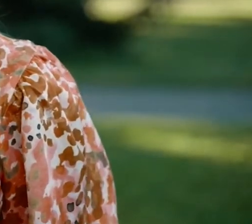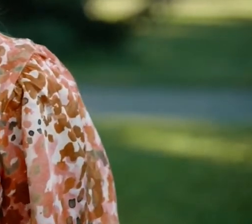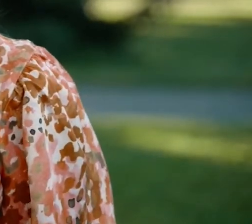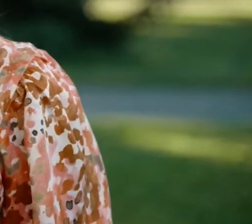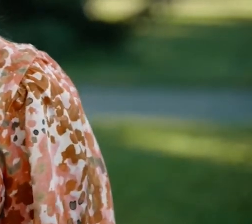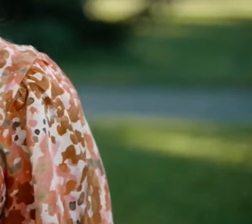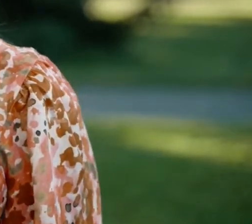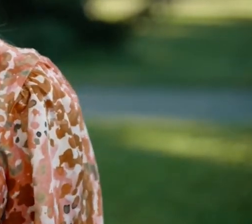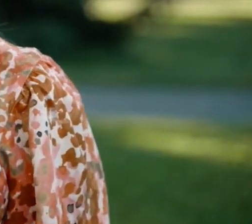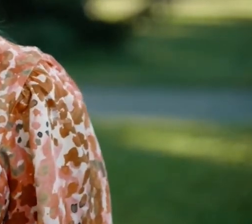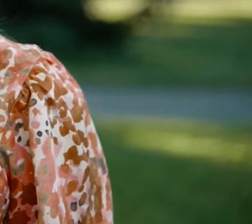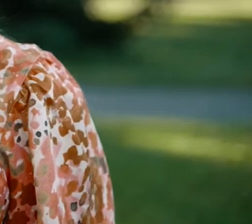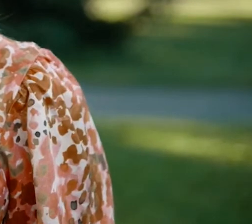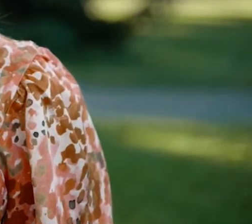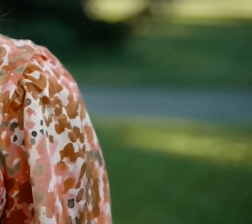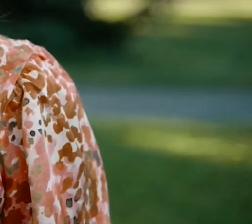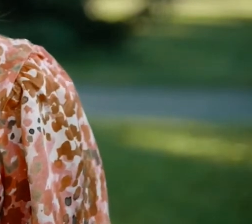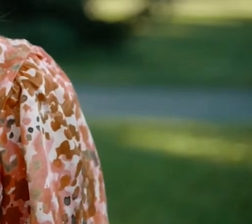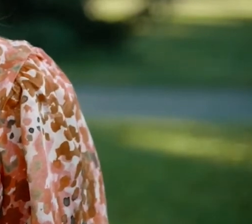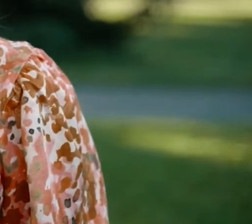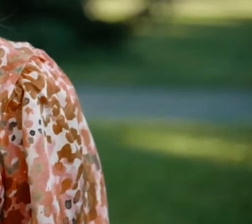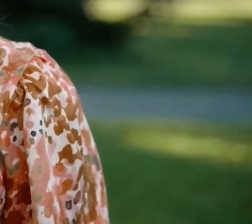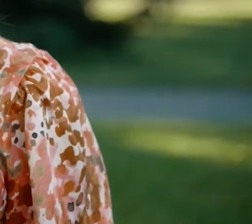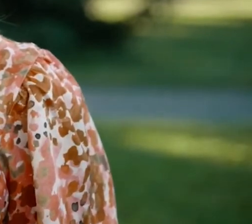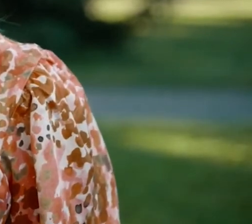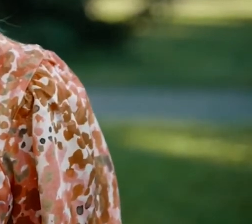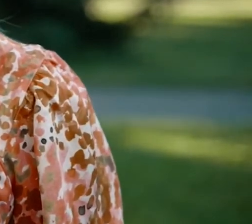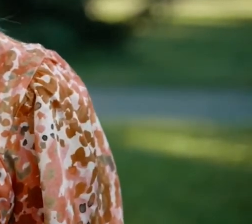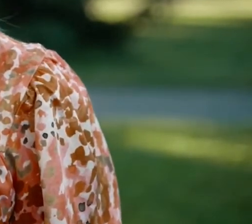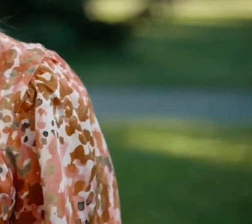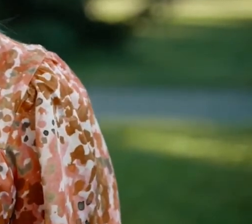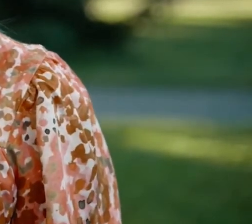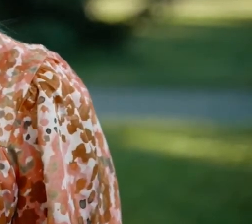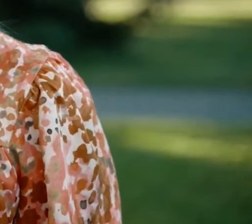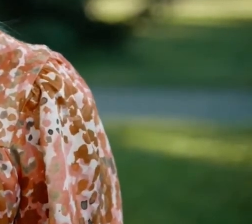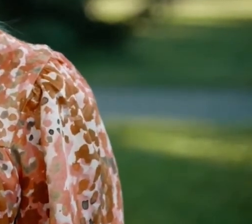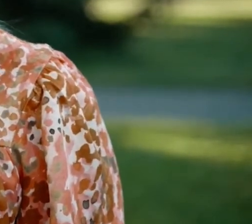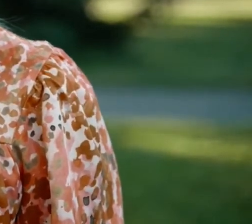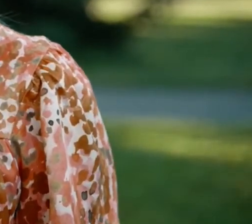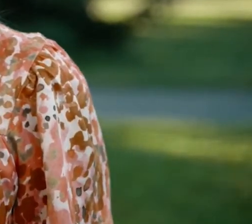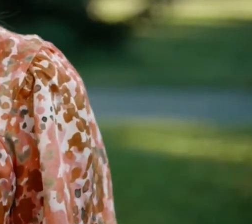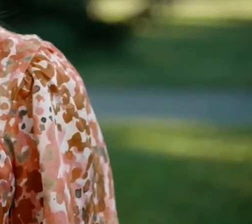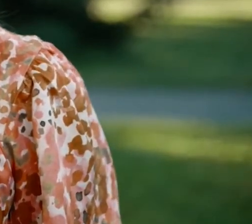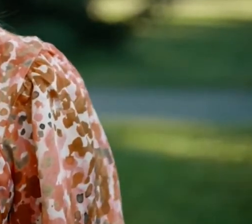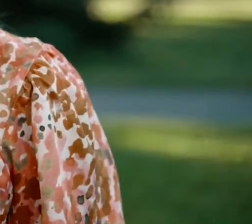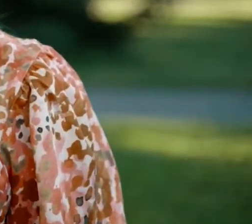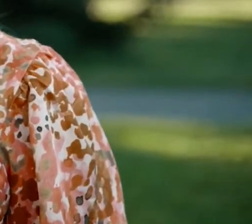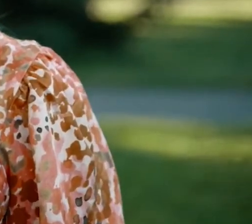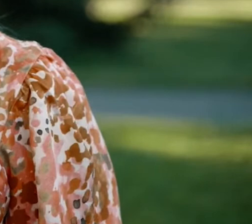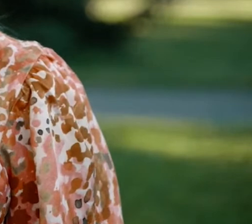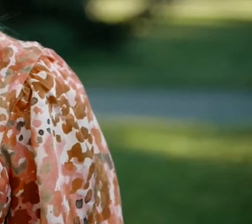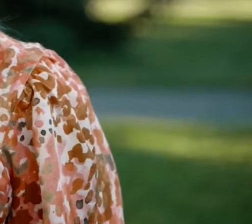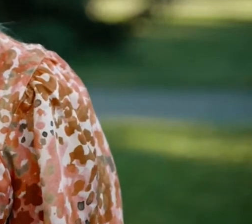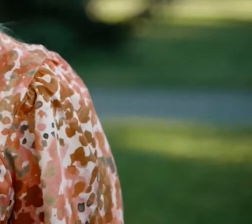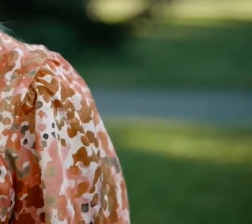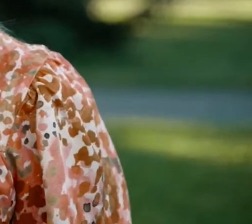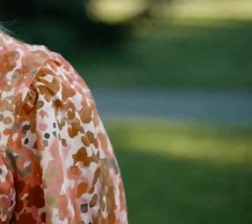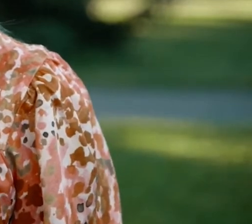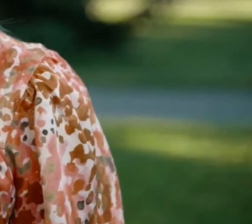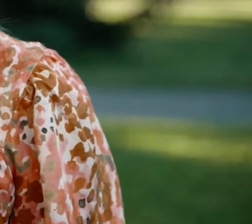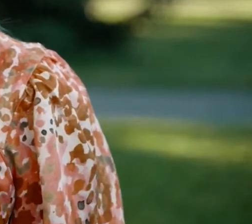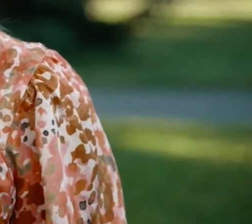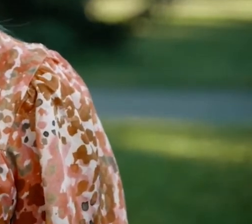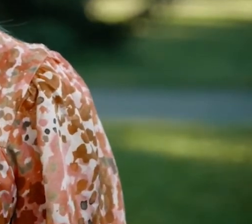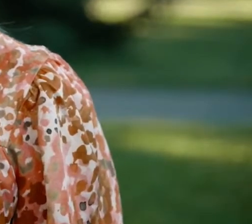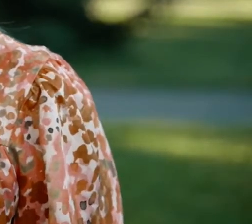People living in poverty have less possibilities to adapt to environmental crises. This spring and summer we have